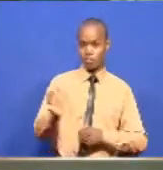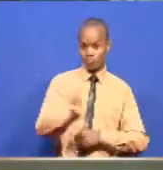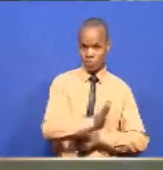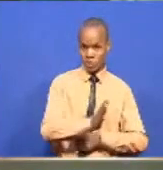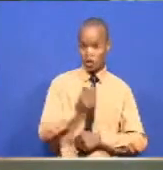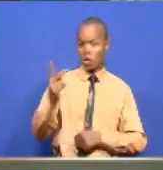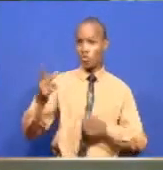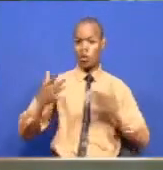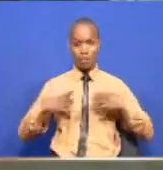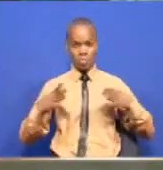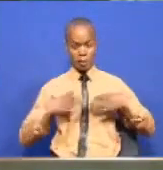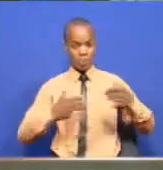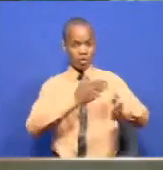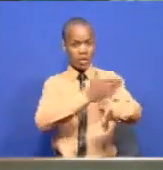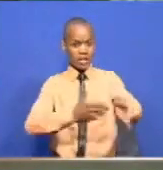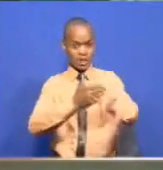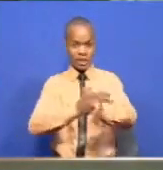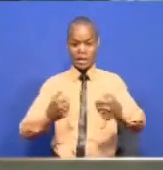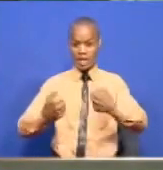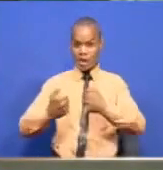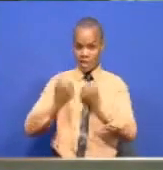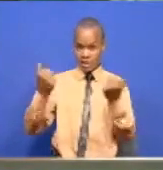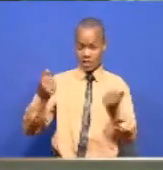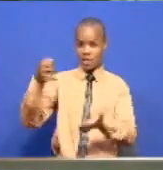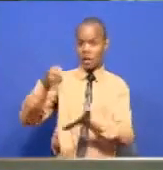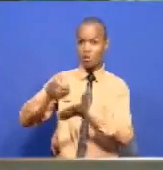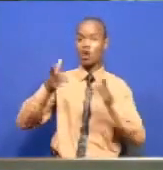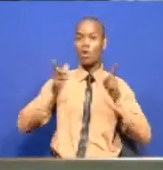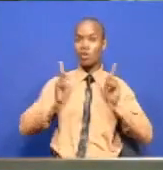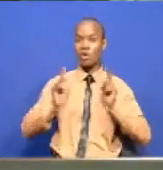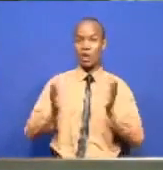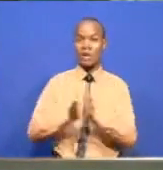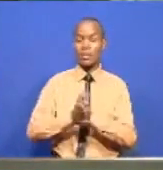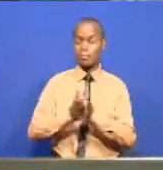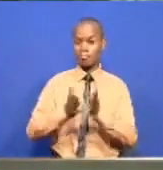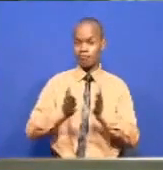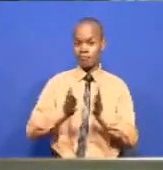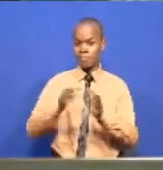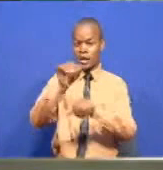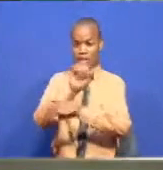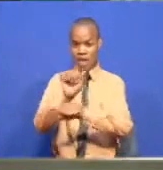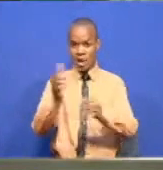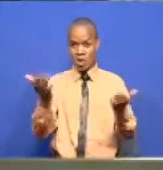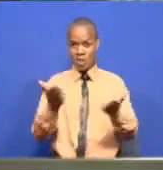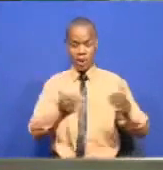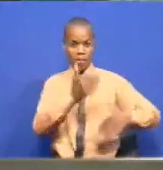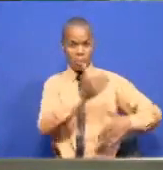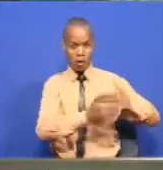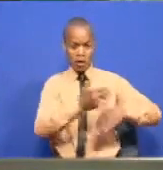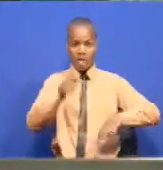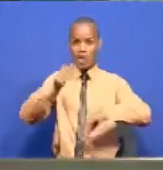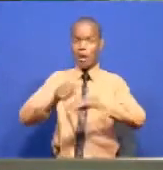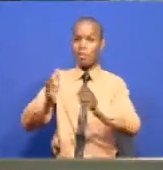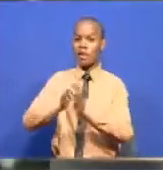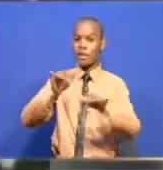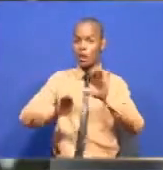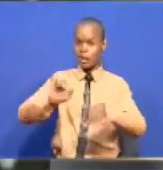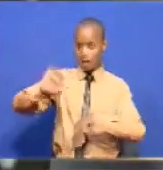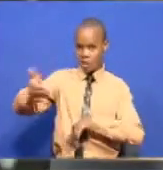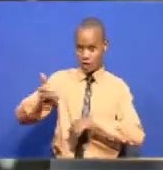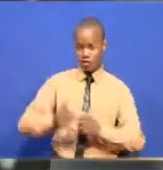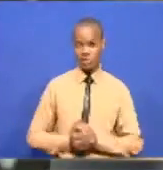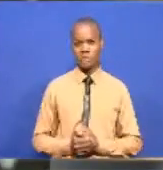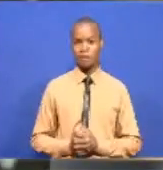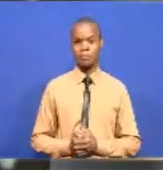injured last night in an accident that involved a lorry and a personal car at the border of Embu and Kirinyaga Counties.